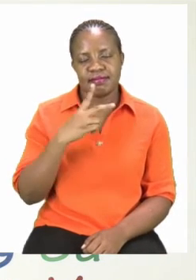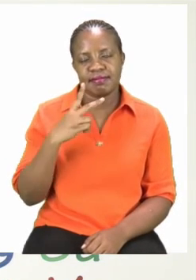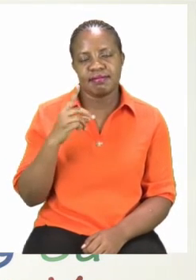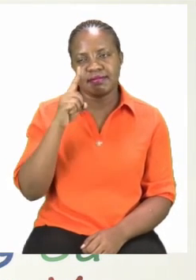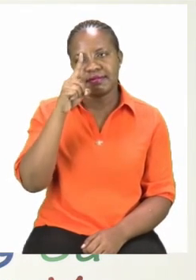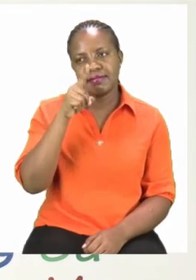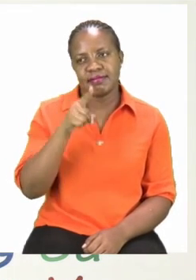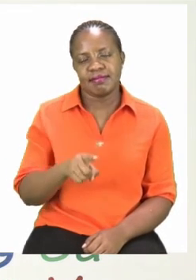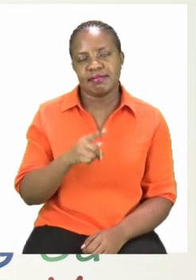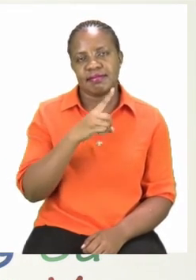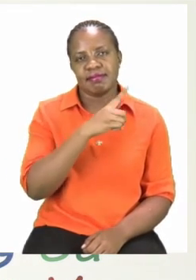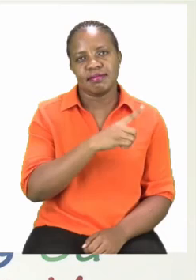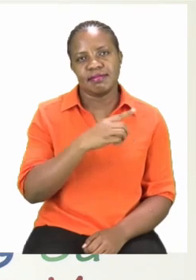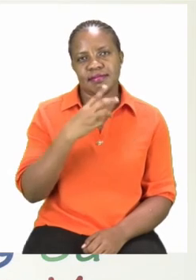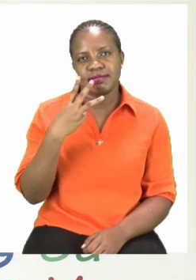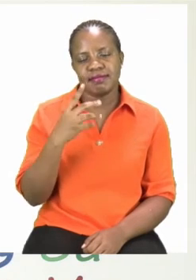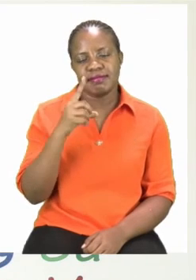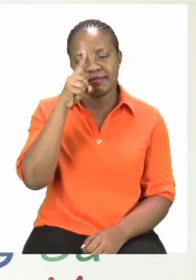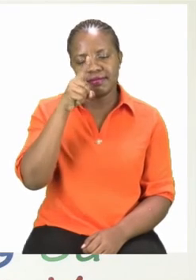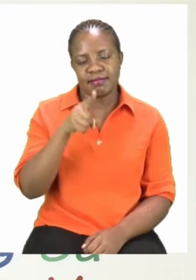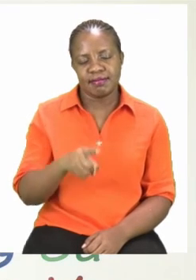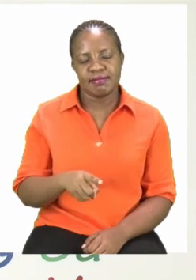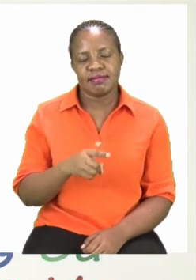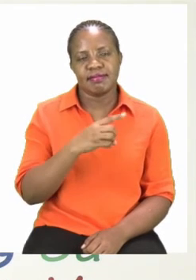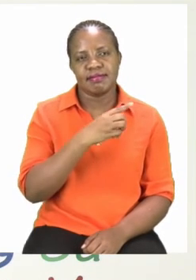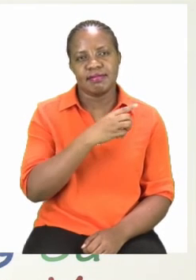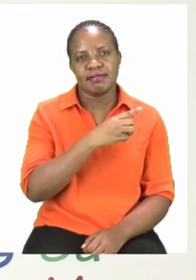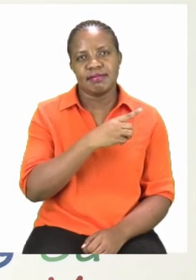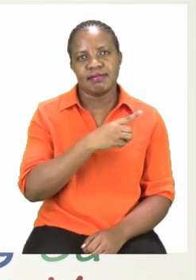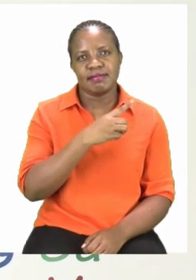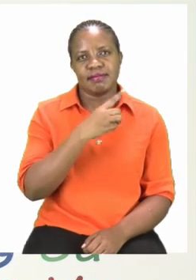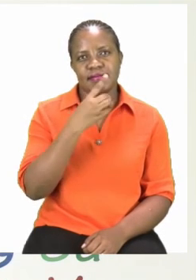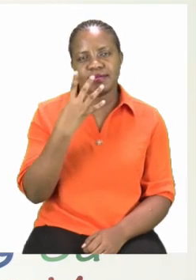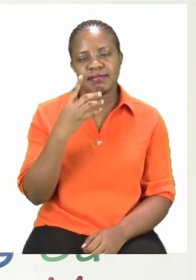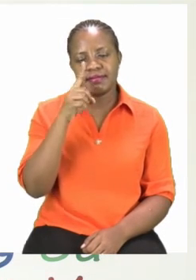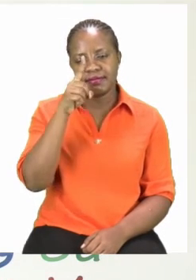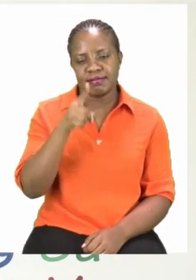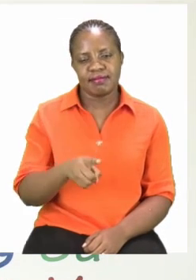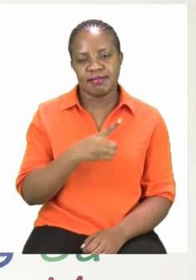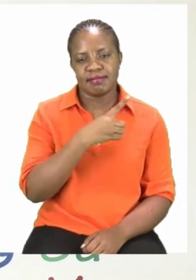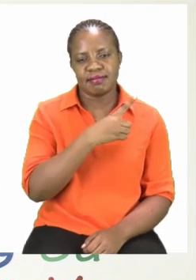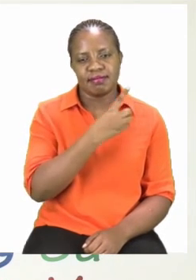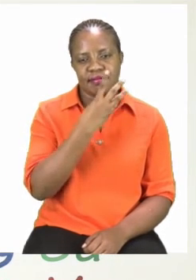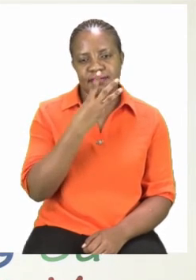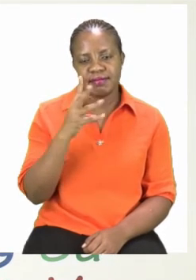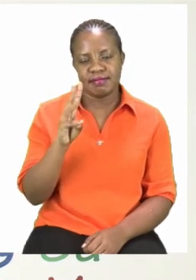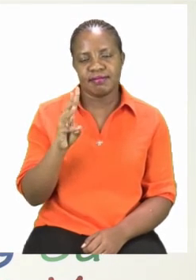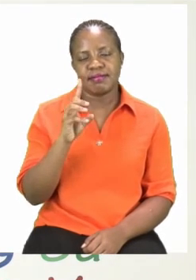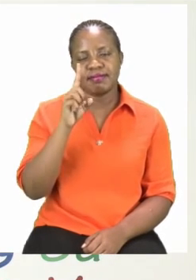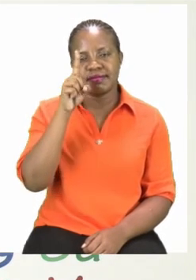13, 14, 15, 16,